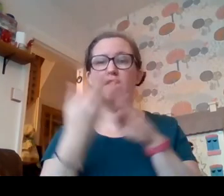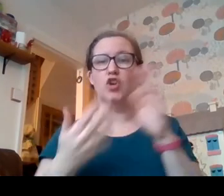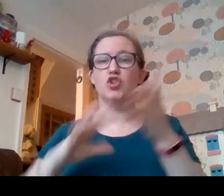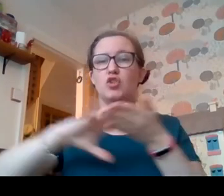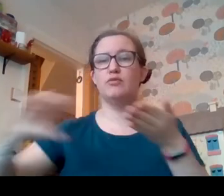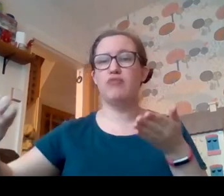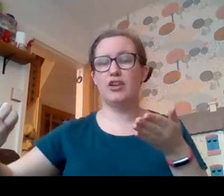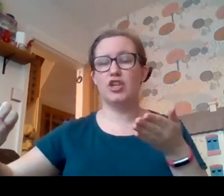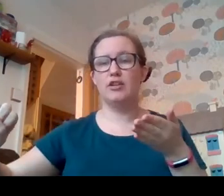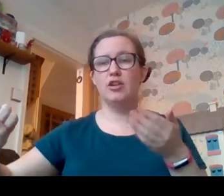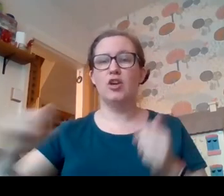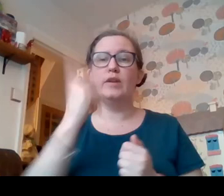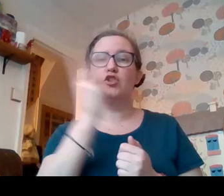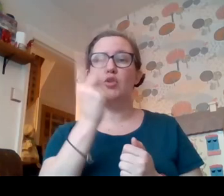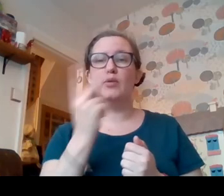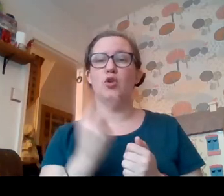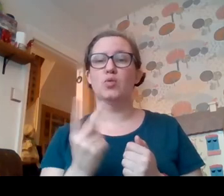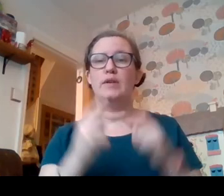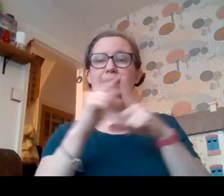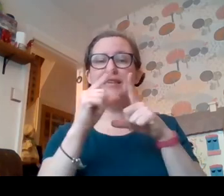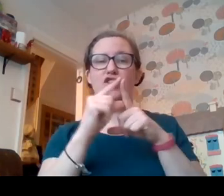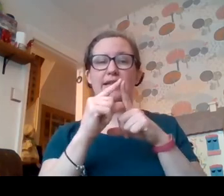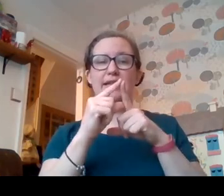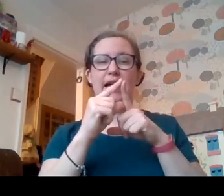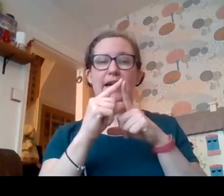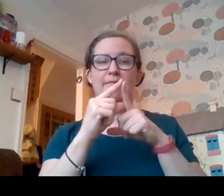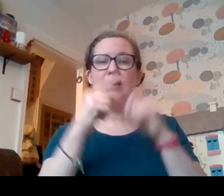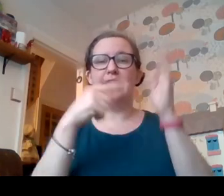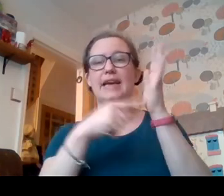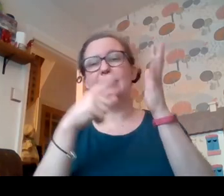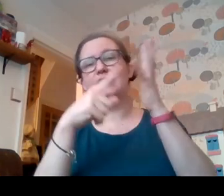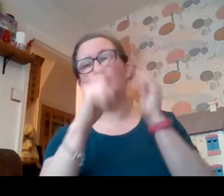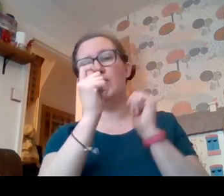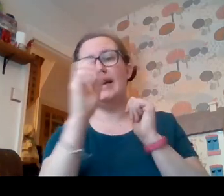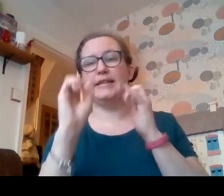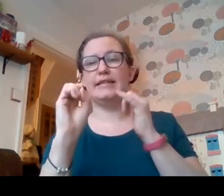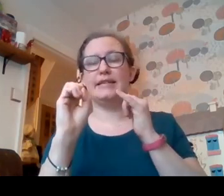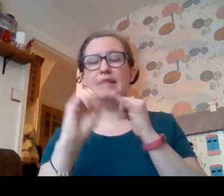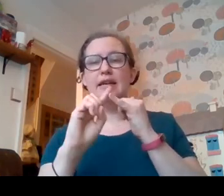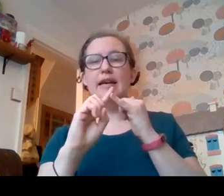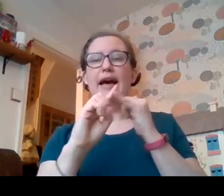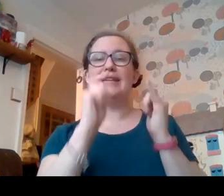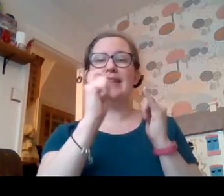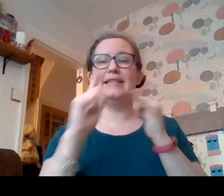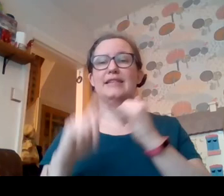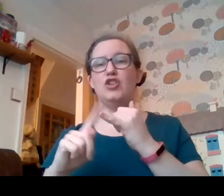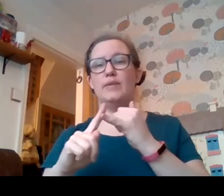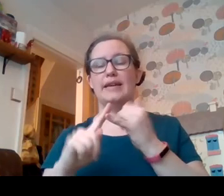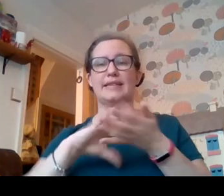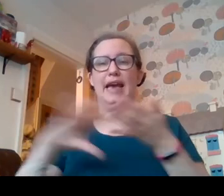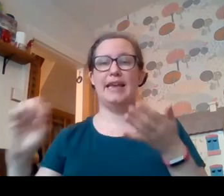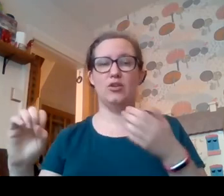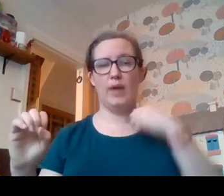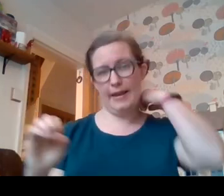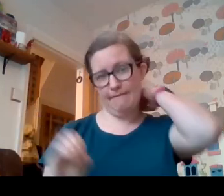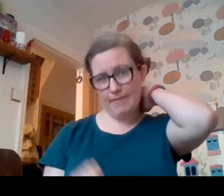a focus on subtraction with double digits. Okay. A tens and units and a tens and